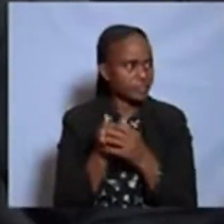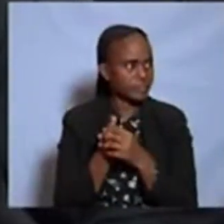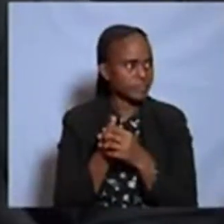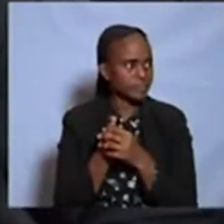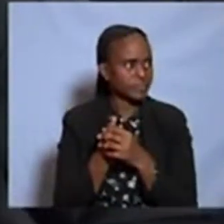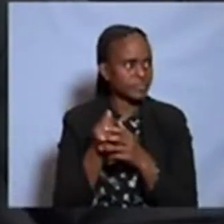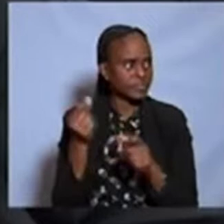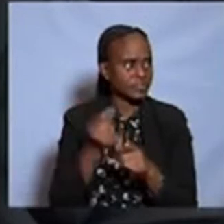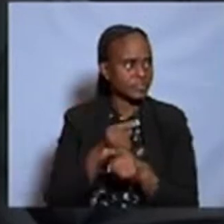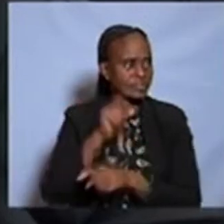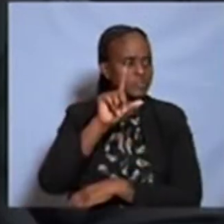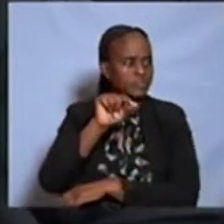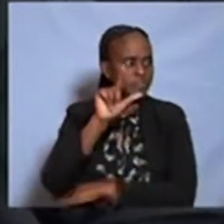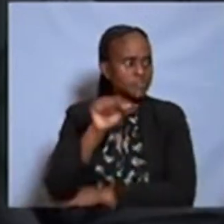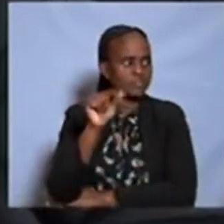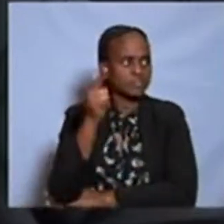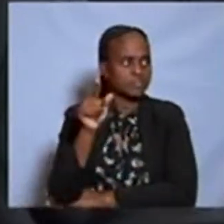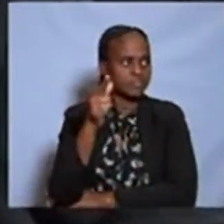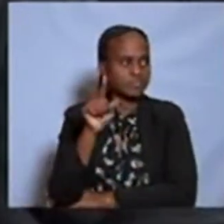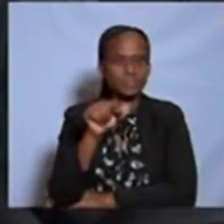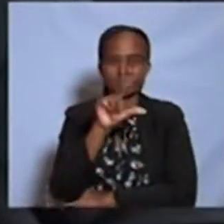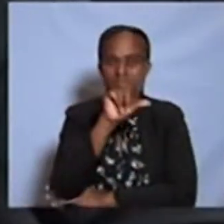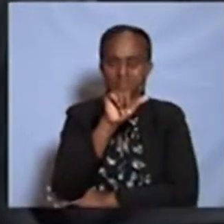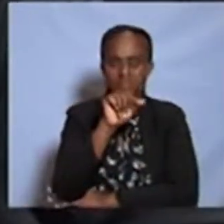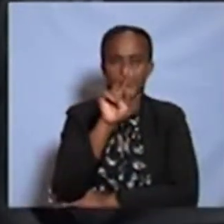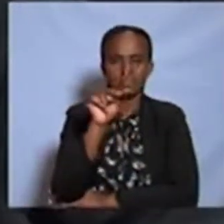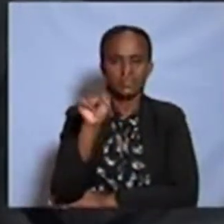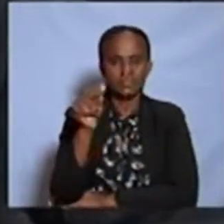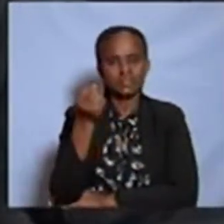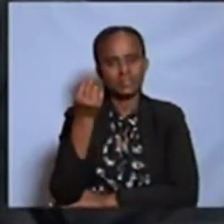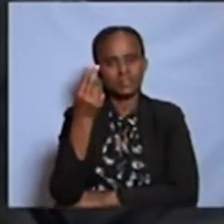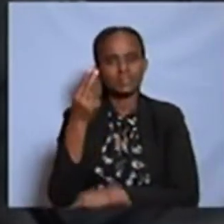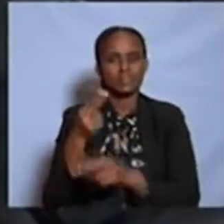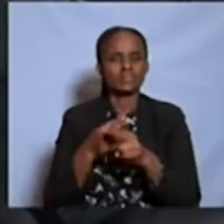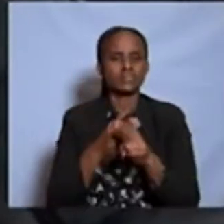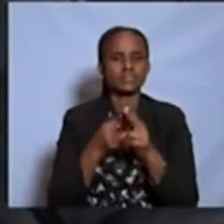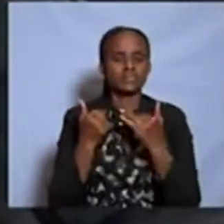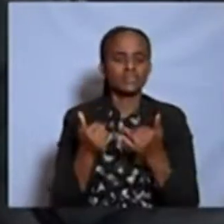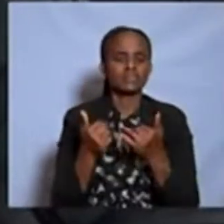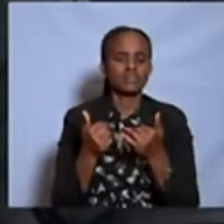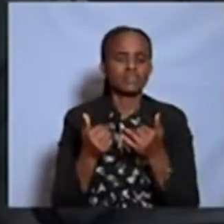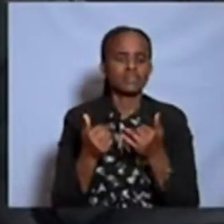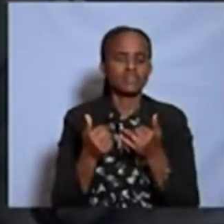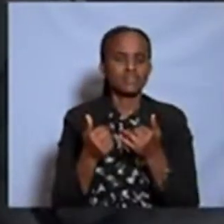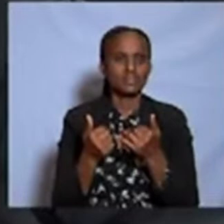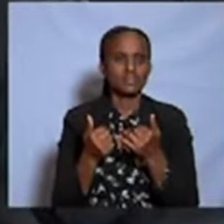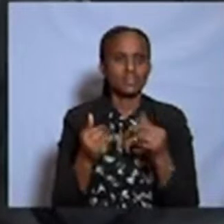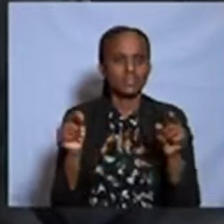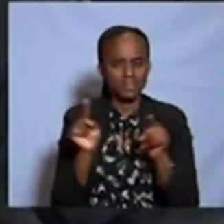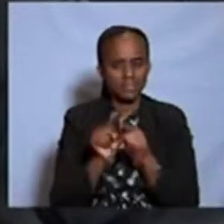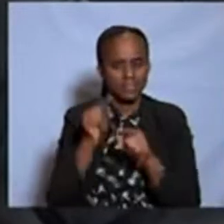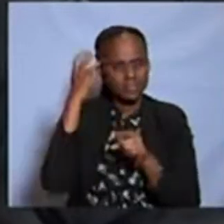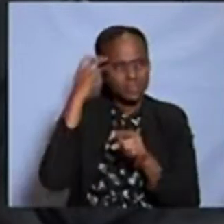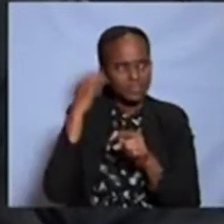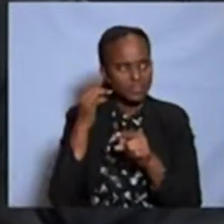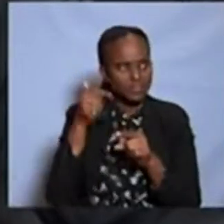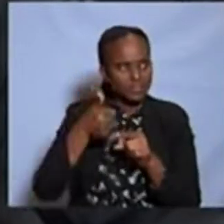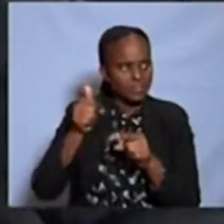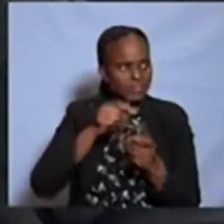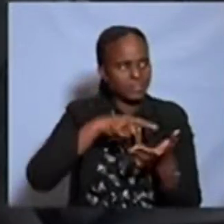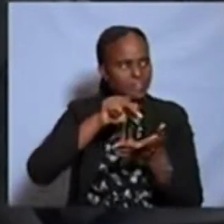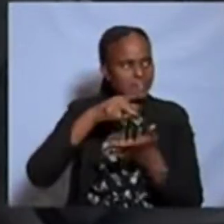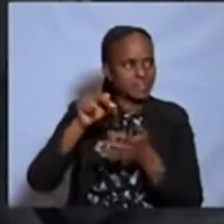since 2021, 2022, 12 months, and the officer is being